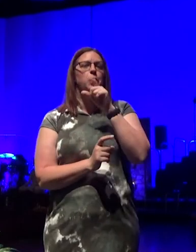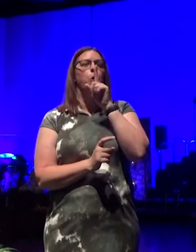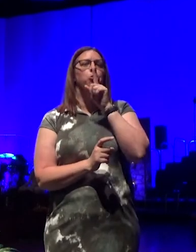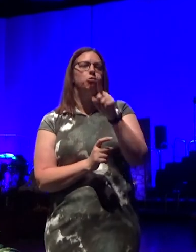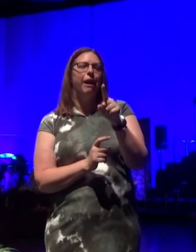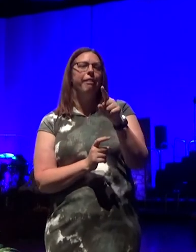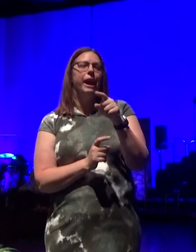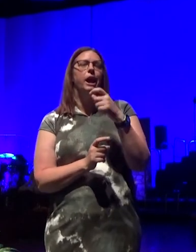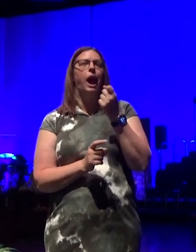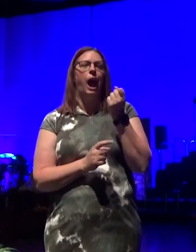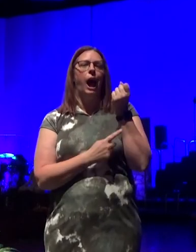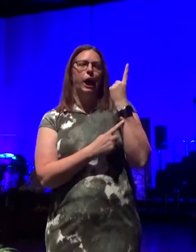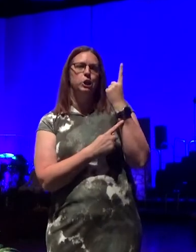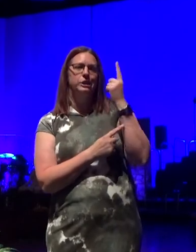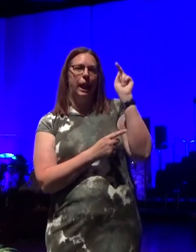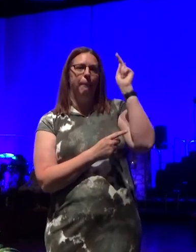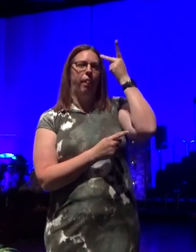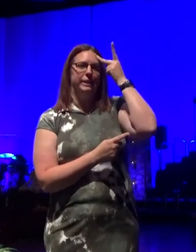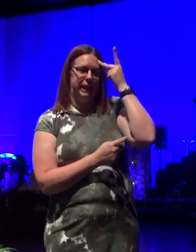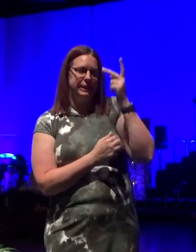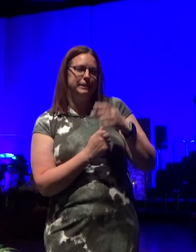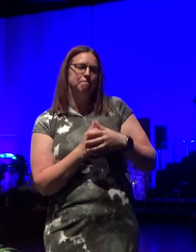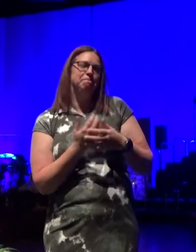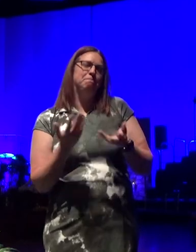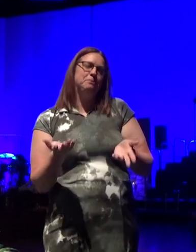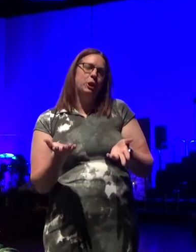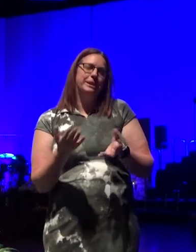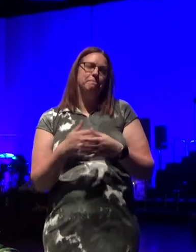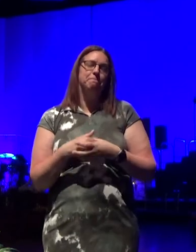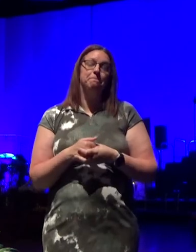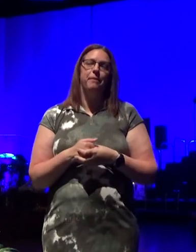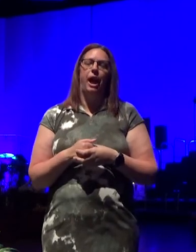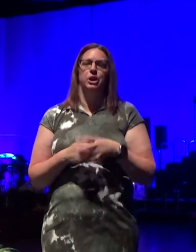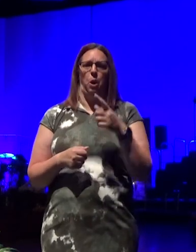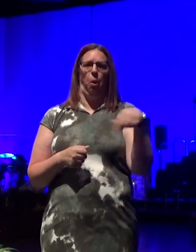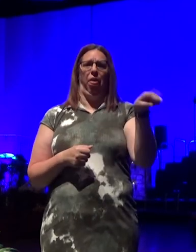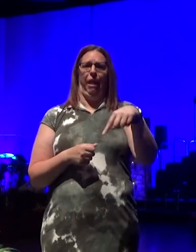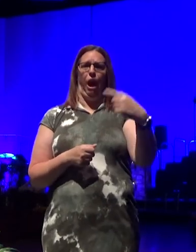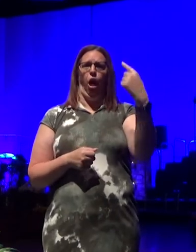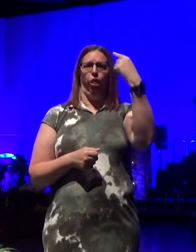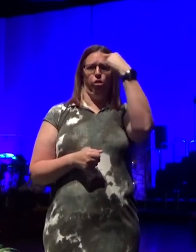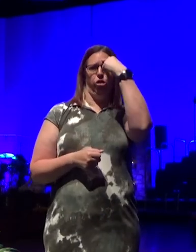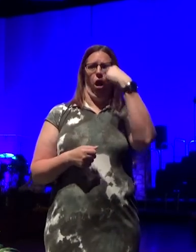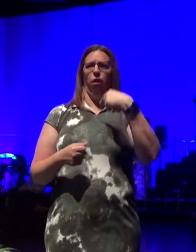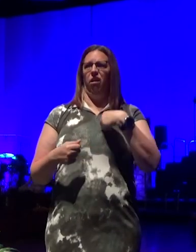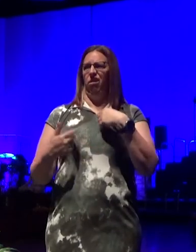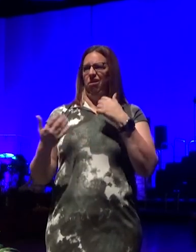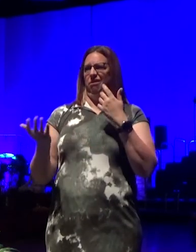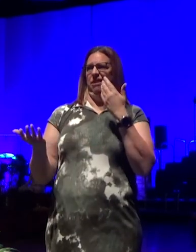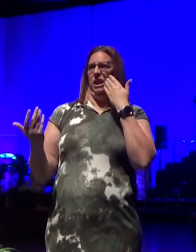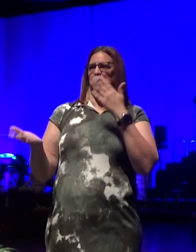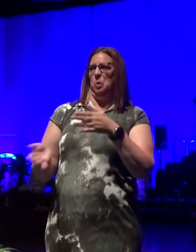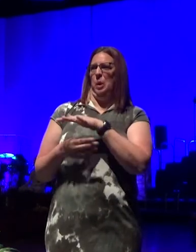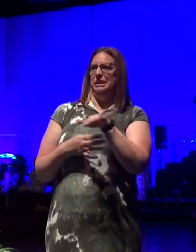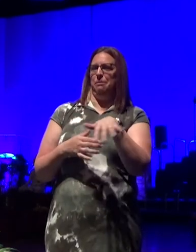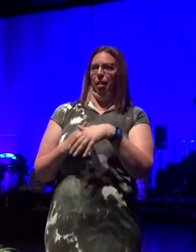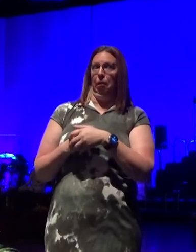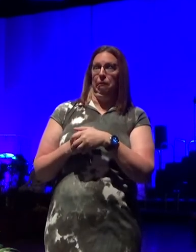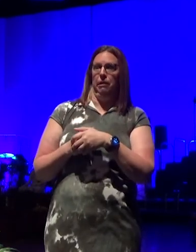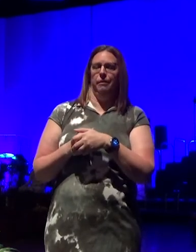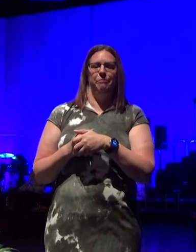politics. And so they had thought that I just didn't know how to spell. First rule